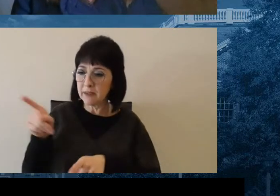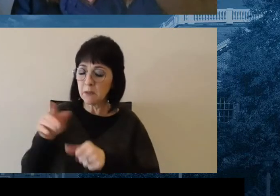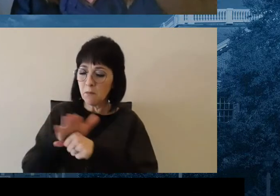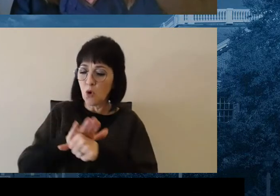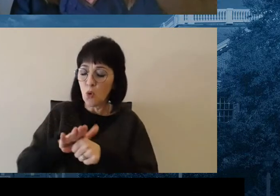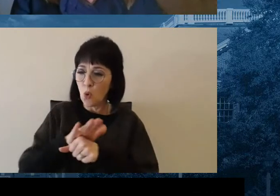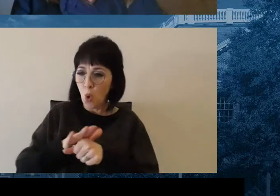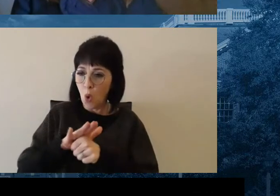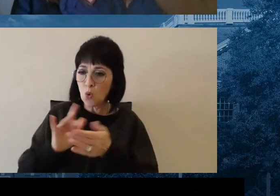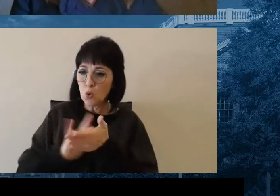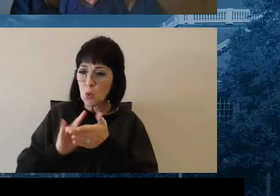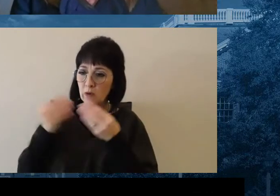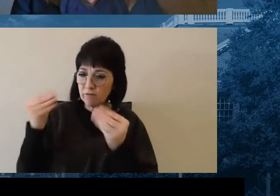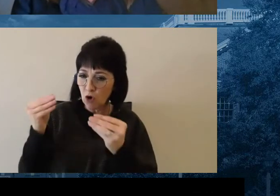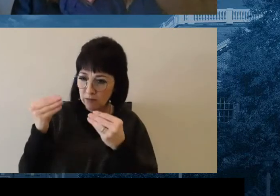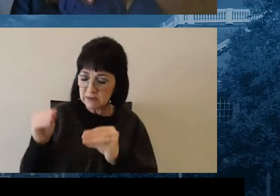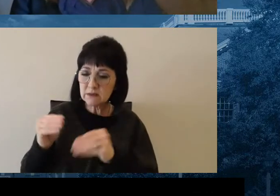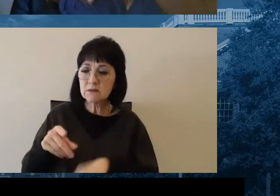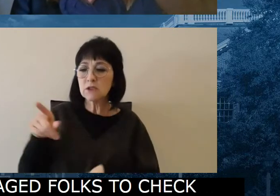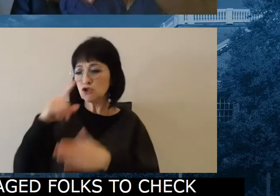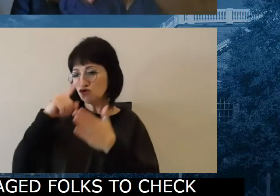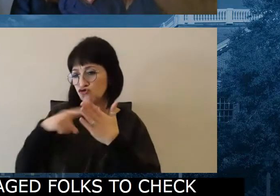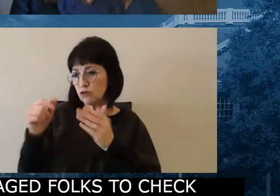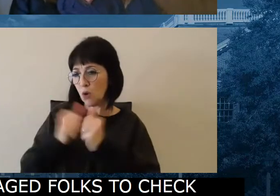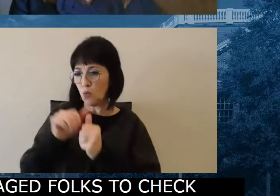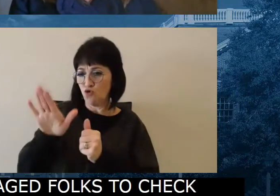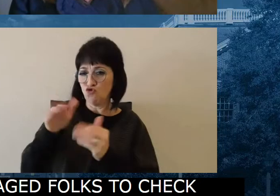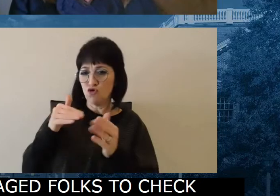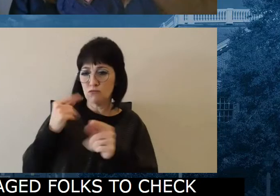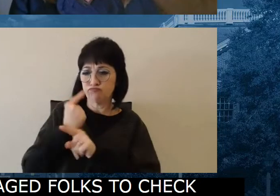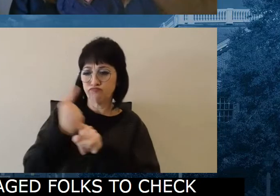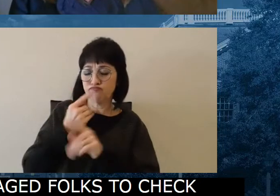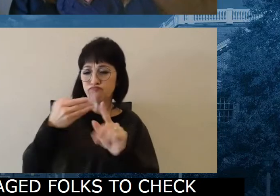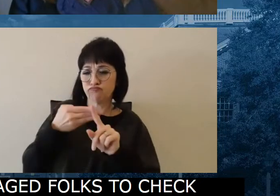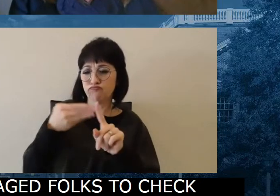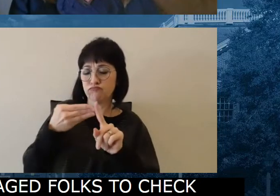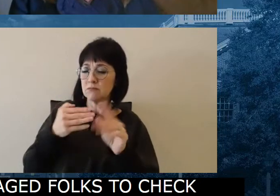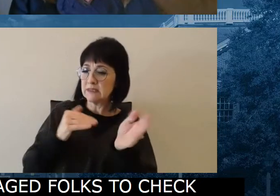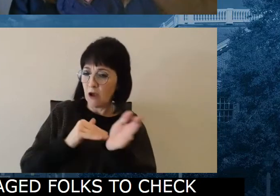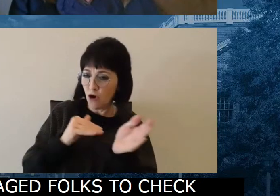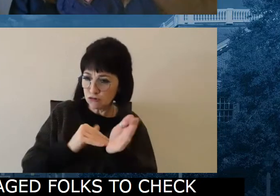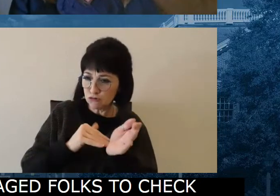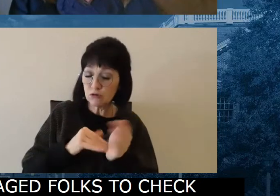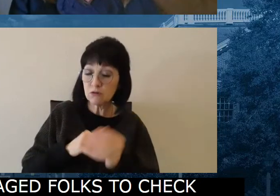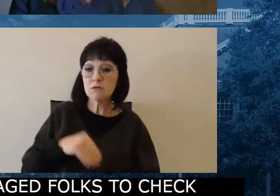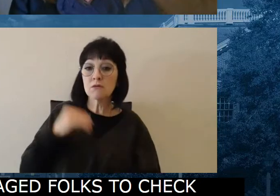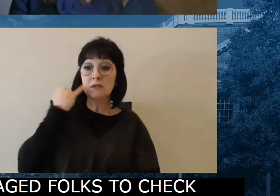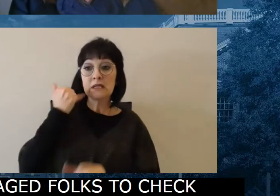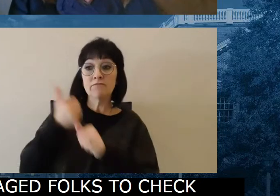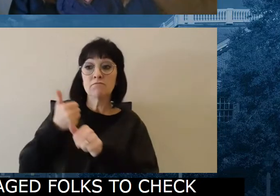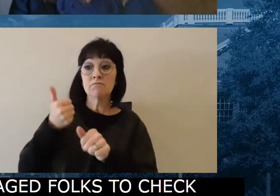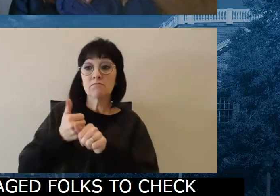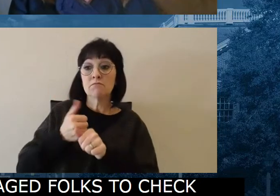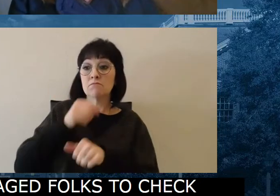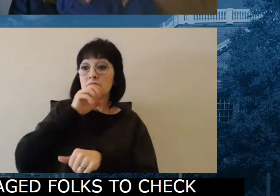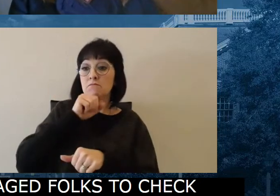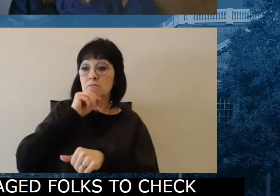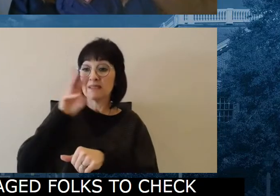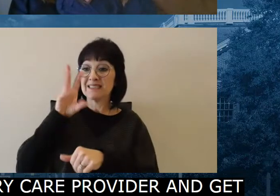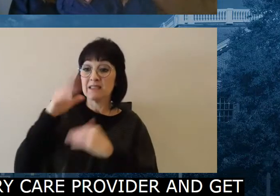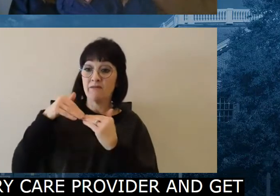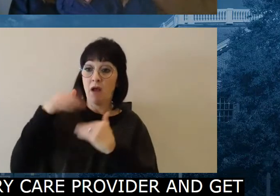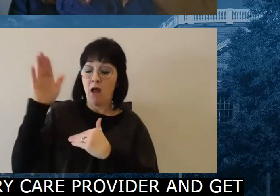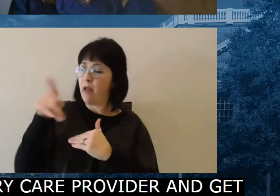care provider, get on the wait list if you're 65 and older. It'd be great if we were